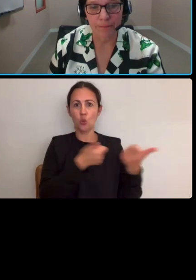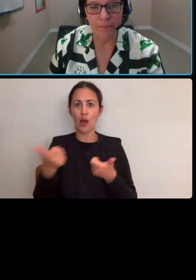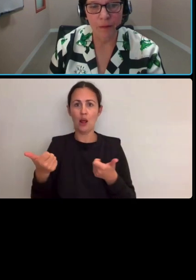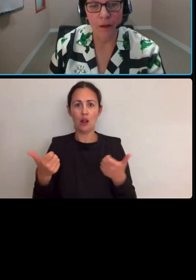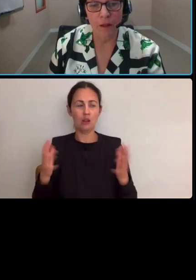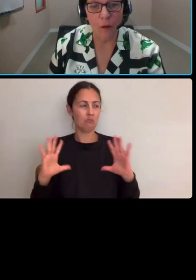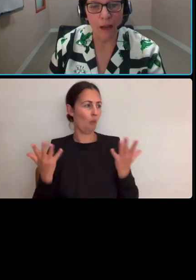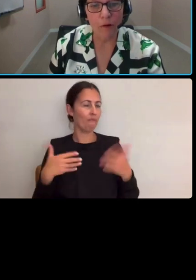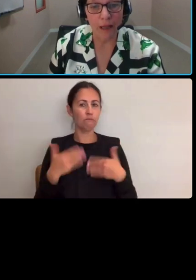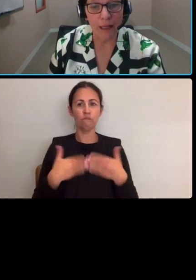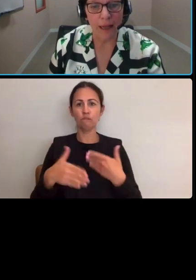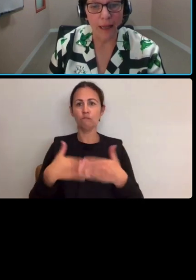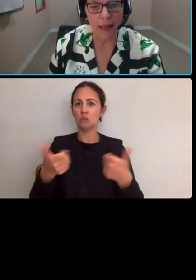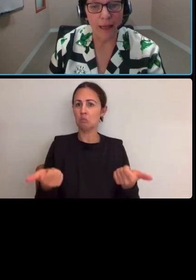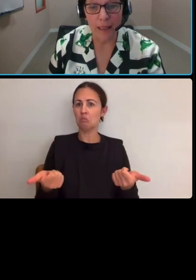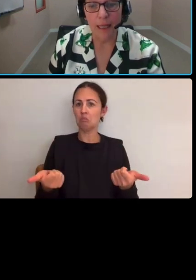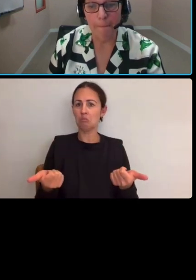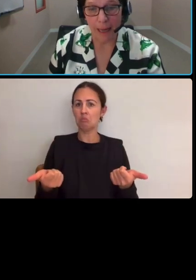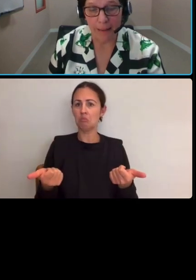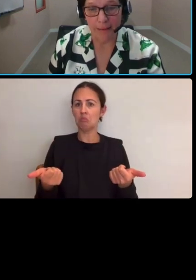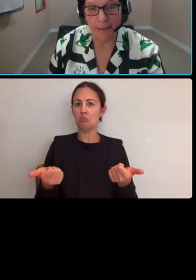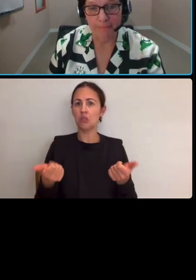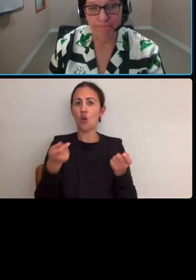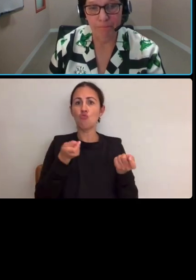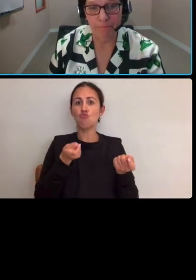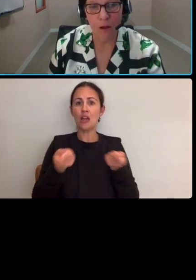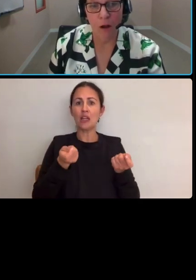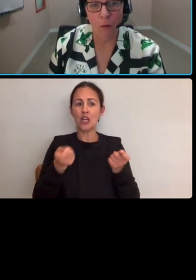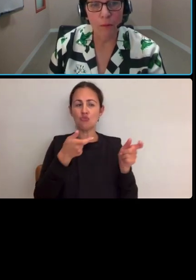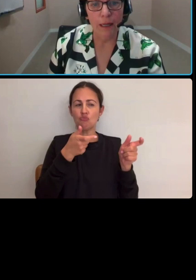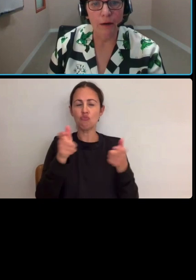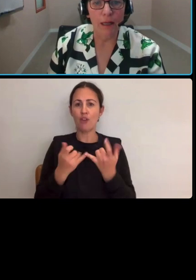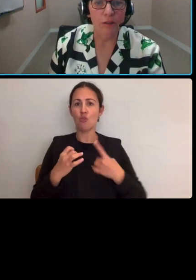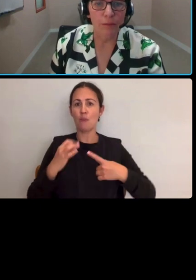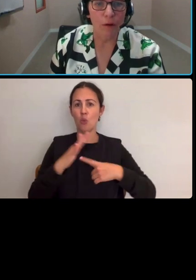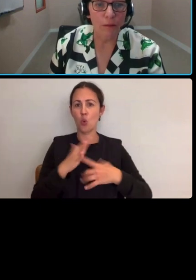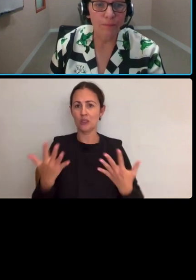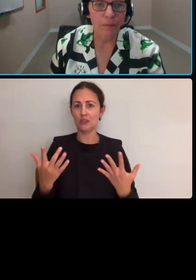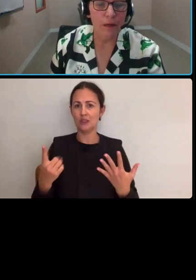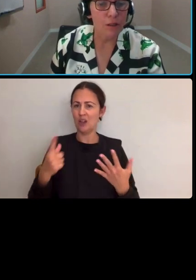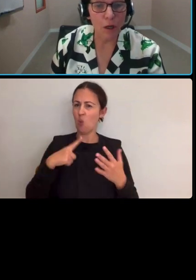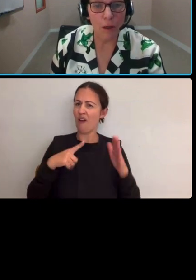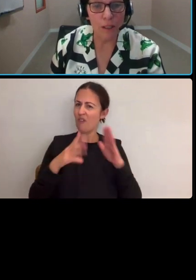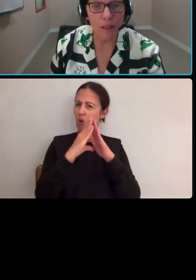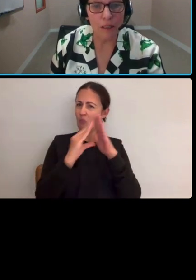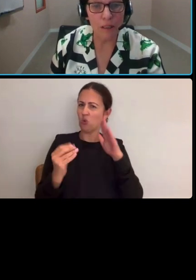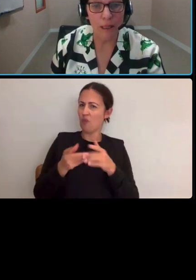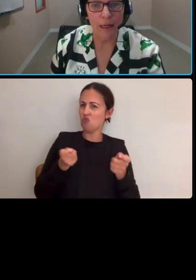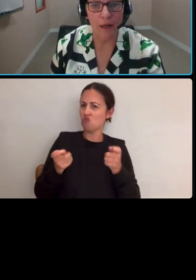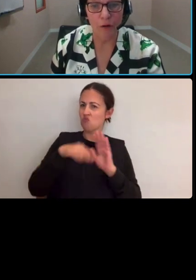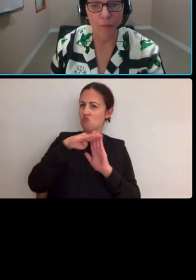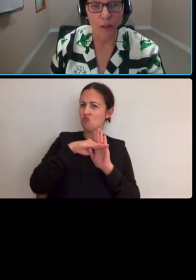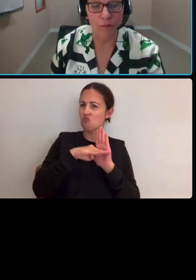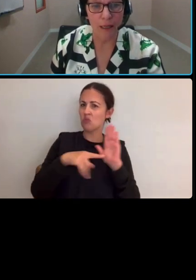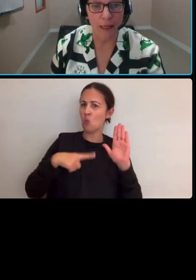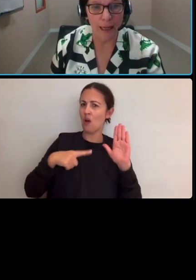notice it. The way we regulate really matters. Why do we need a regulatory model? There's no question we